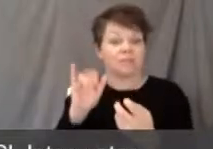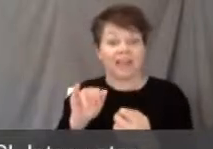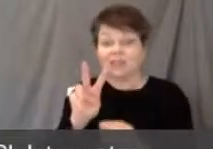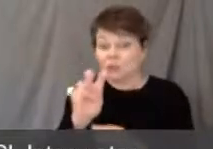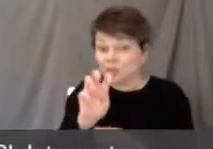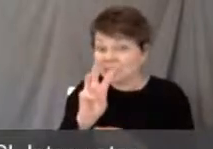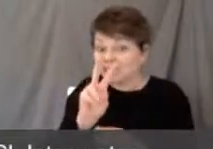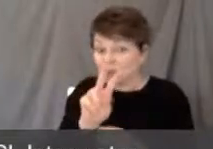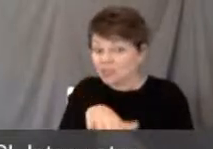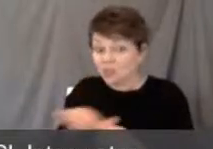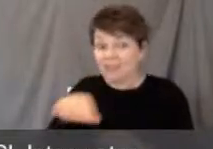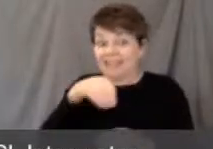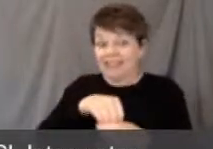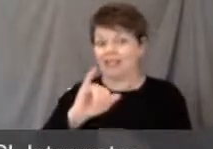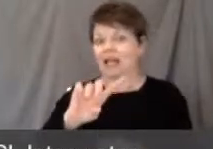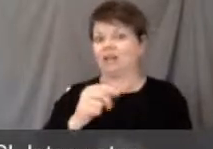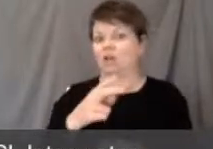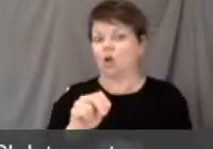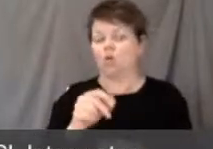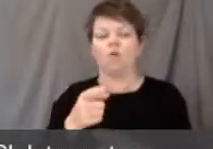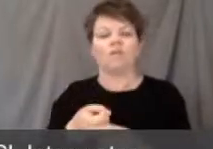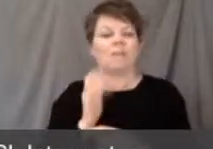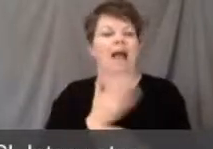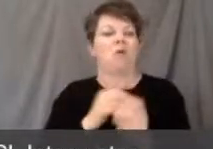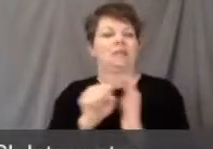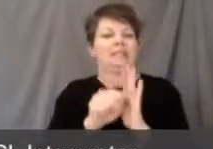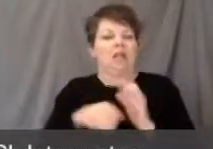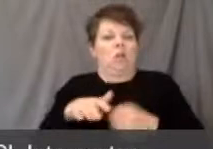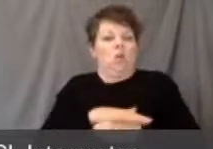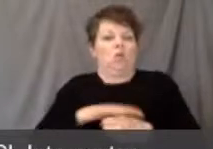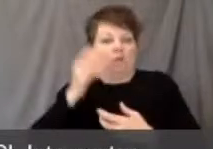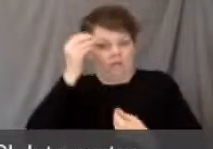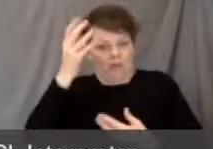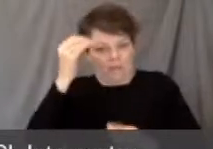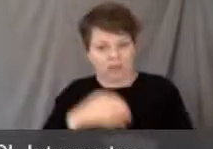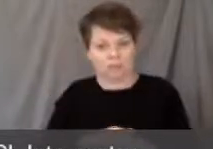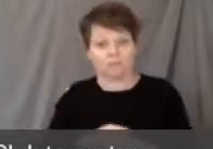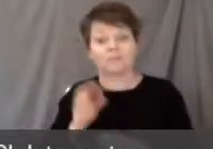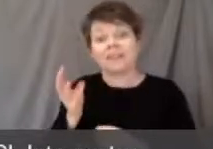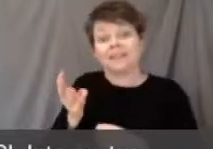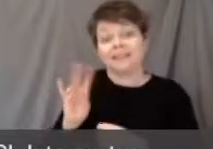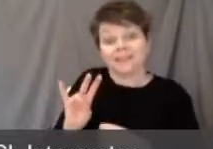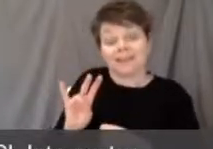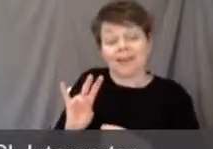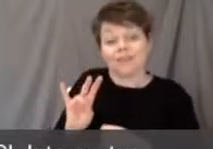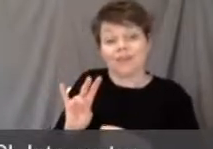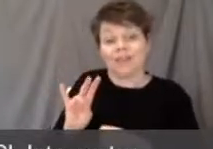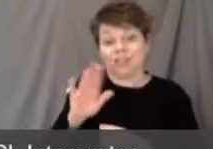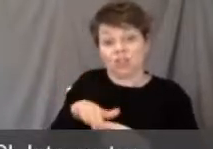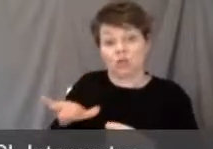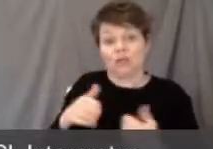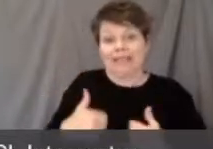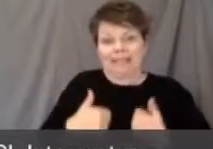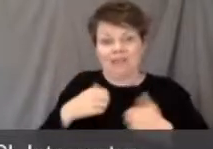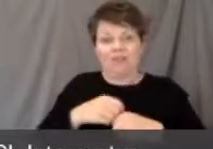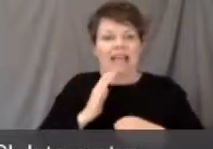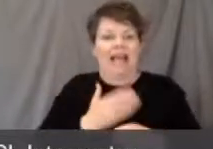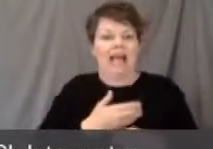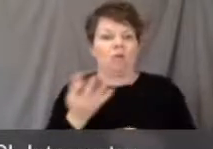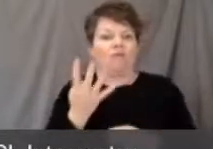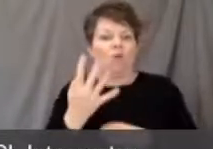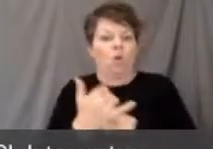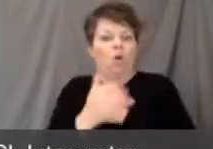in Idaho, according to our state's dashboard, and 67 that are residing in our 4 counties that are included in Central District